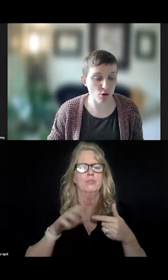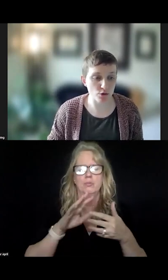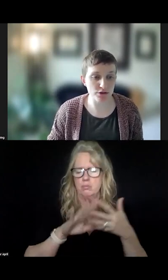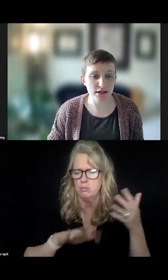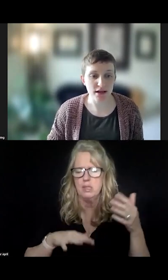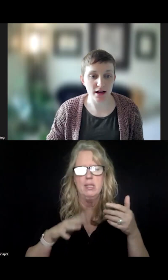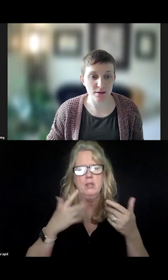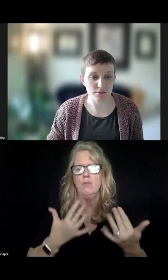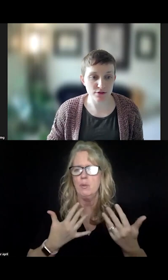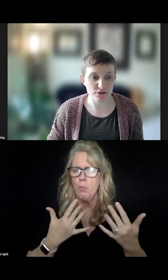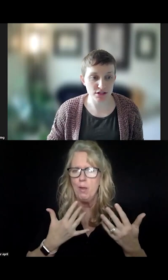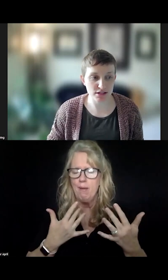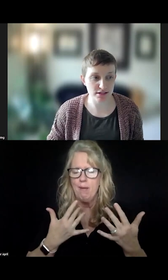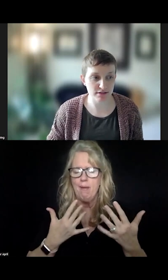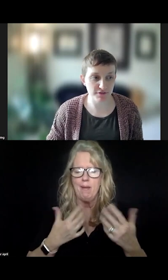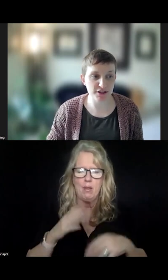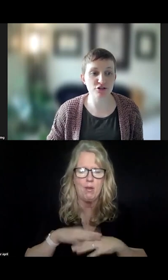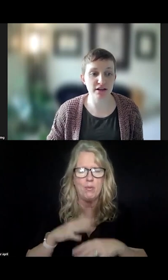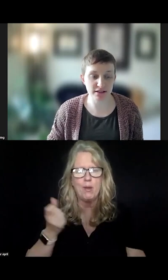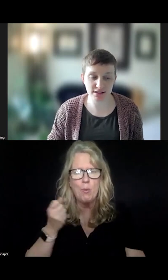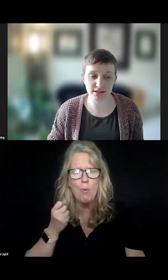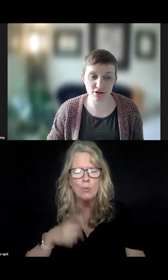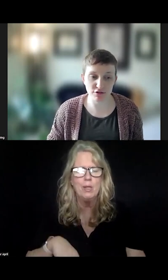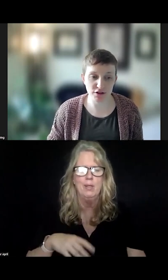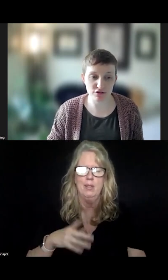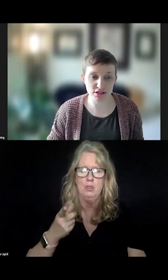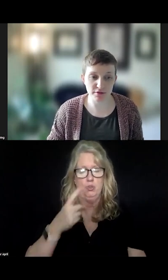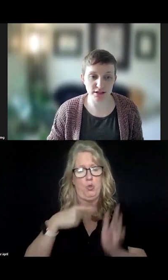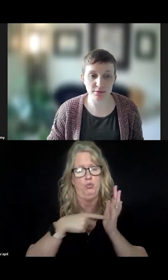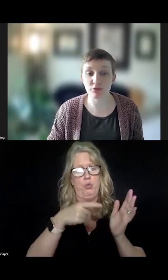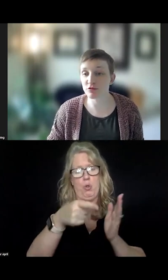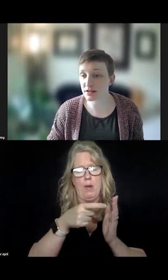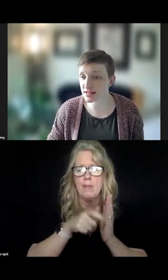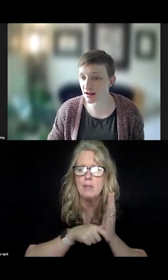on hold. So just featuring this article features